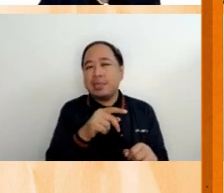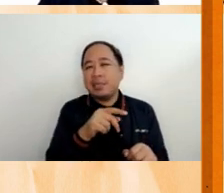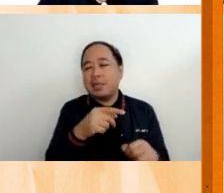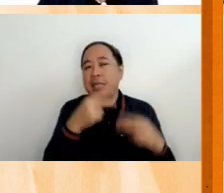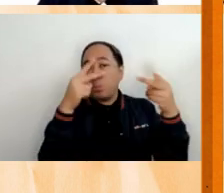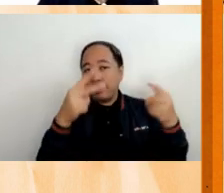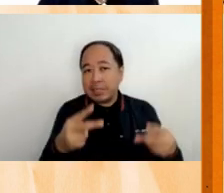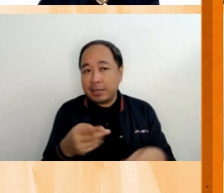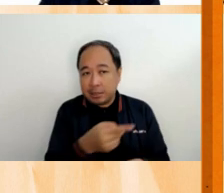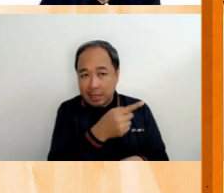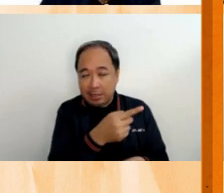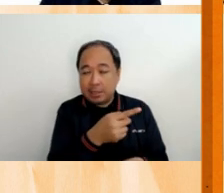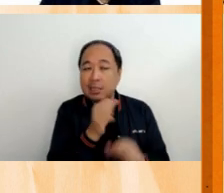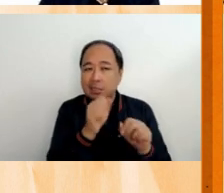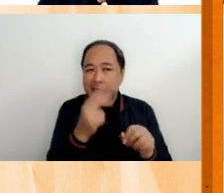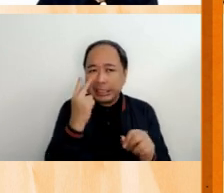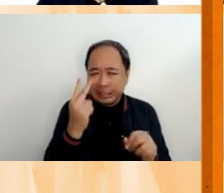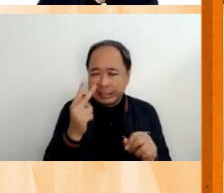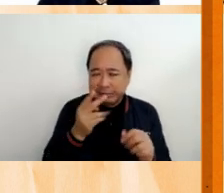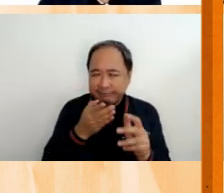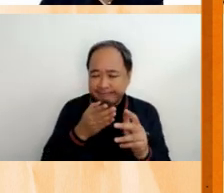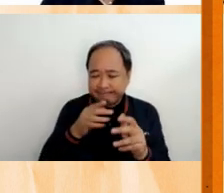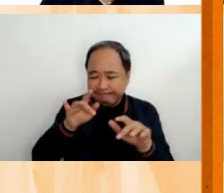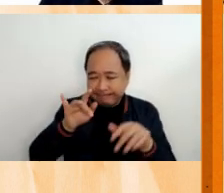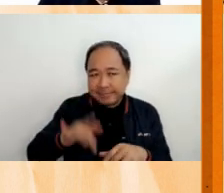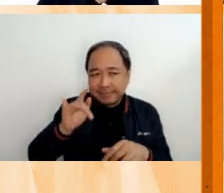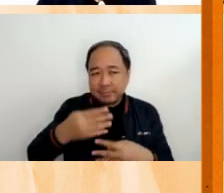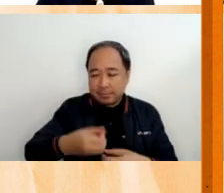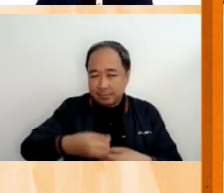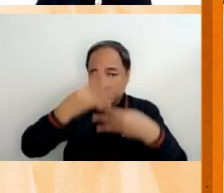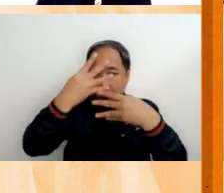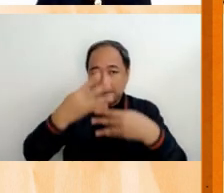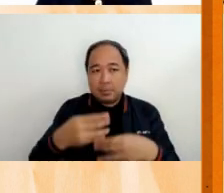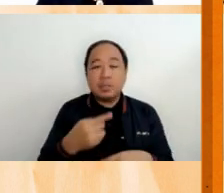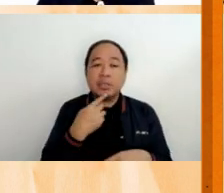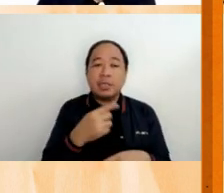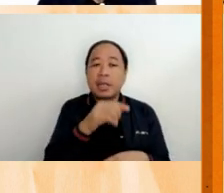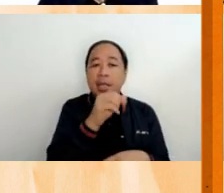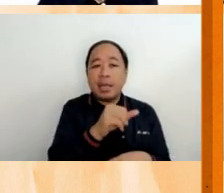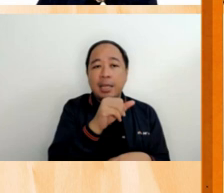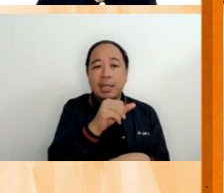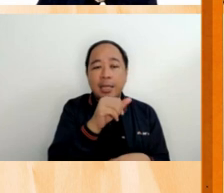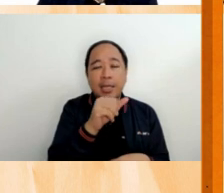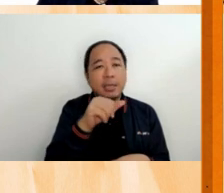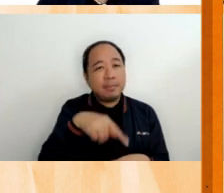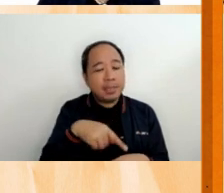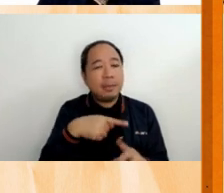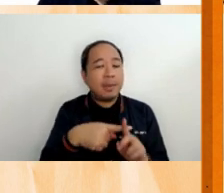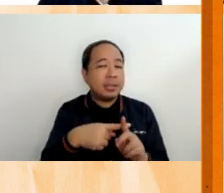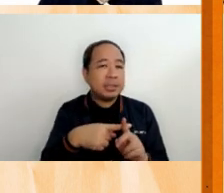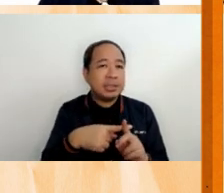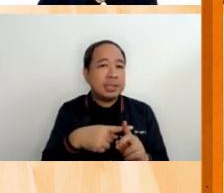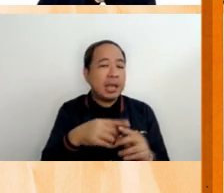for Suicide Prevention, they're stating that suicide is complex. No, we all know that. We've discussed that, but